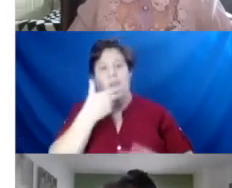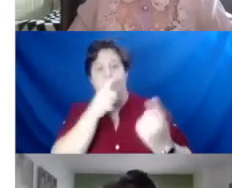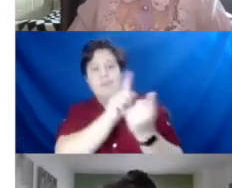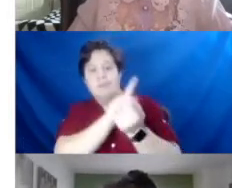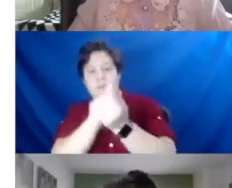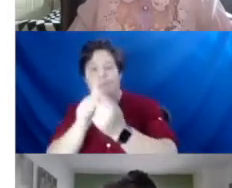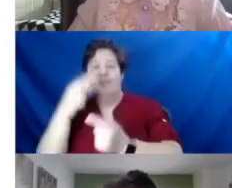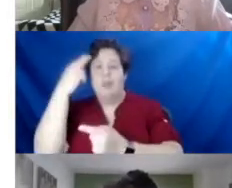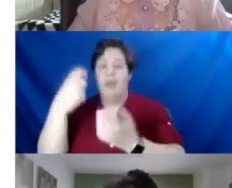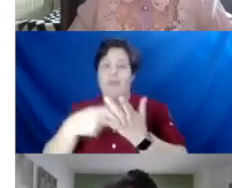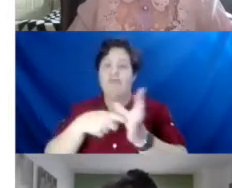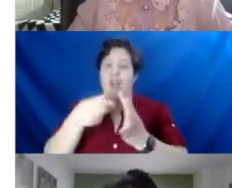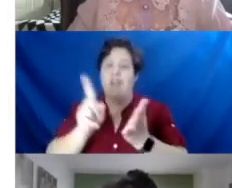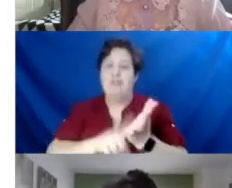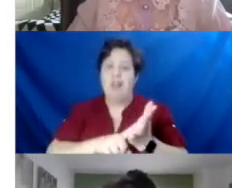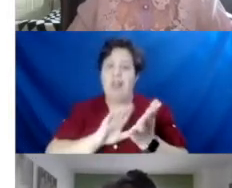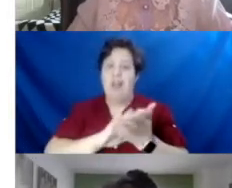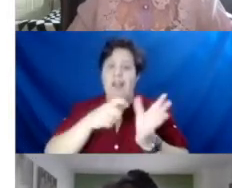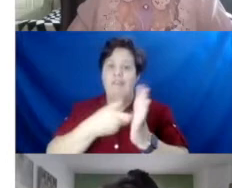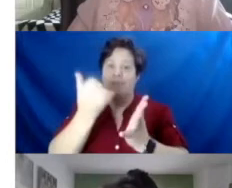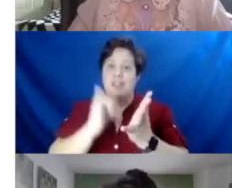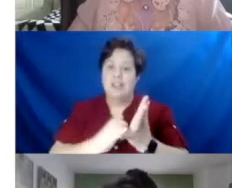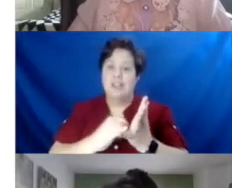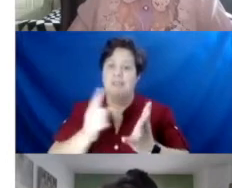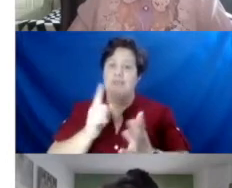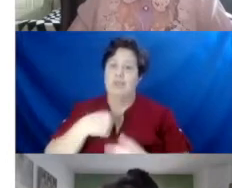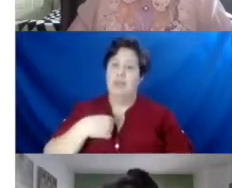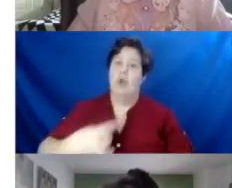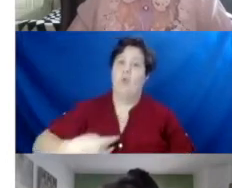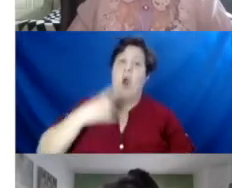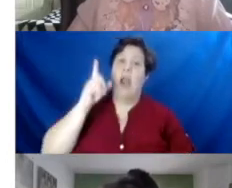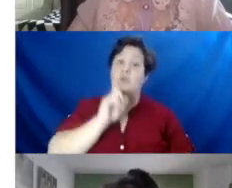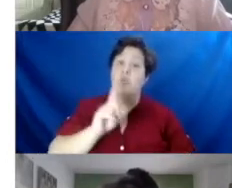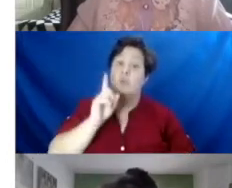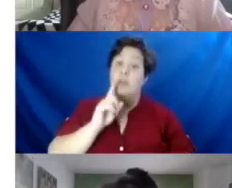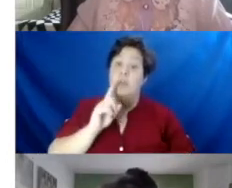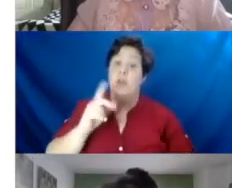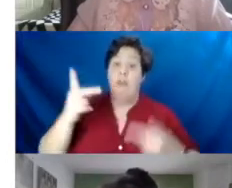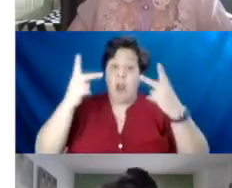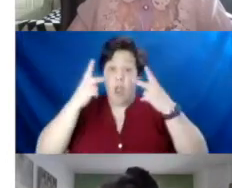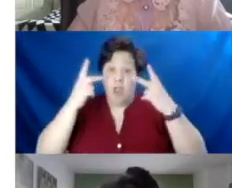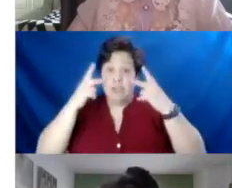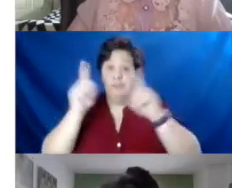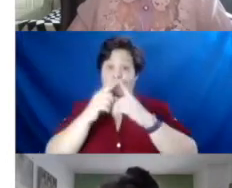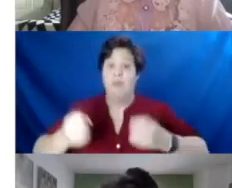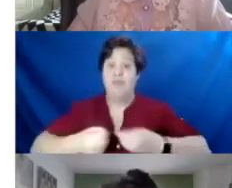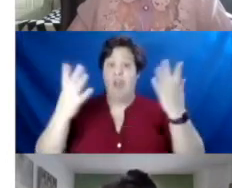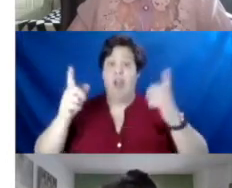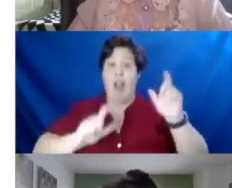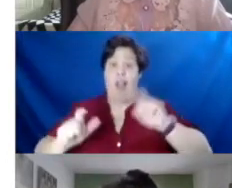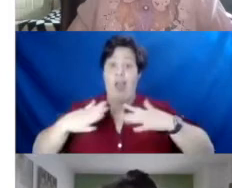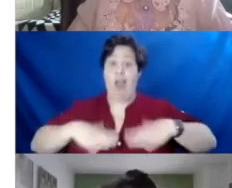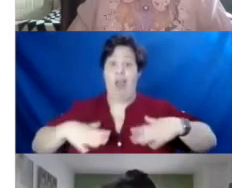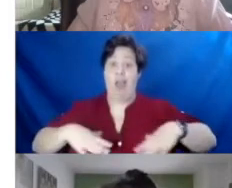you. My name is Rachel Harris. I'm a white woman wearing glasses who also likes wearing bright colours.